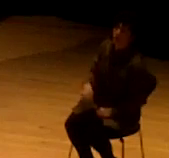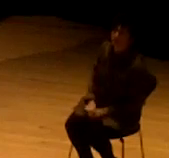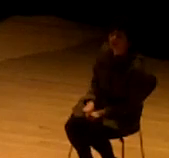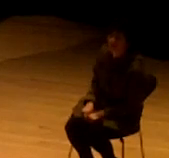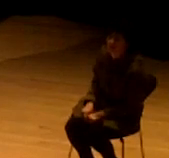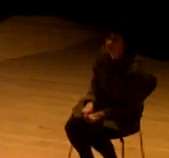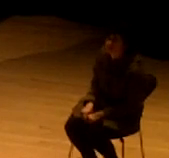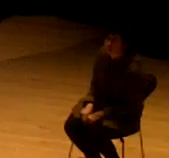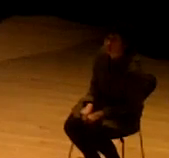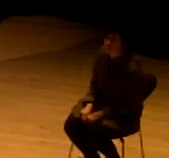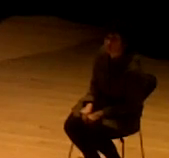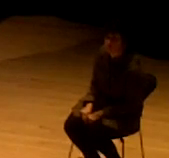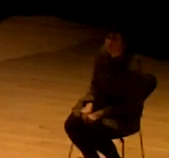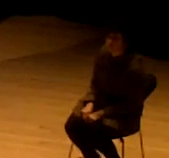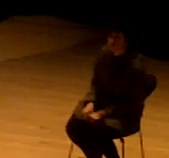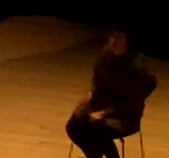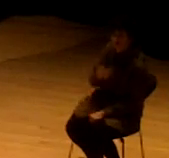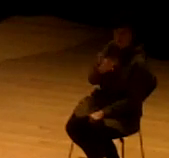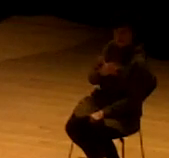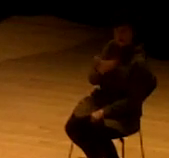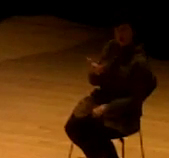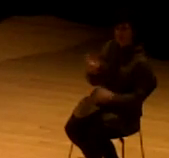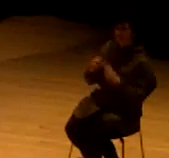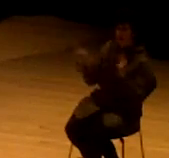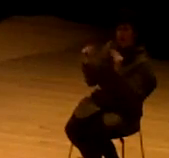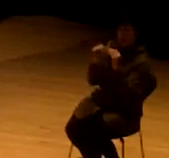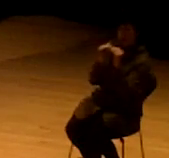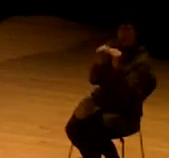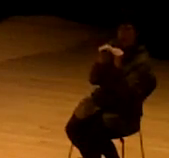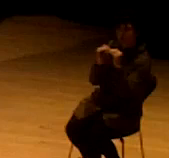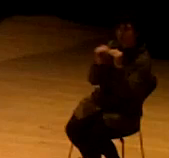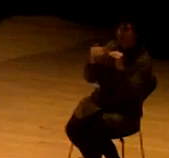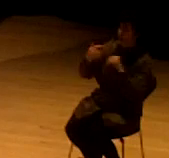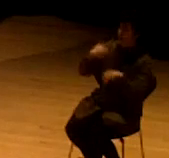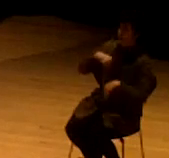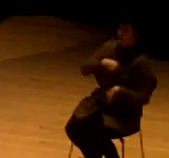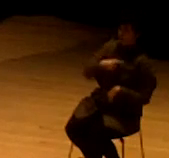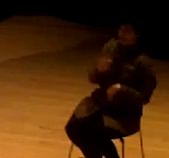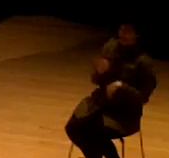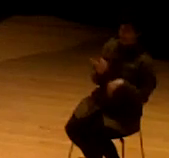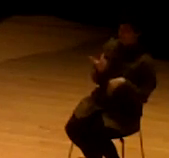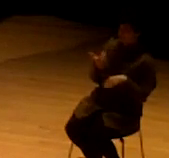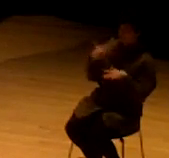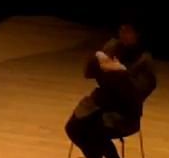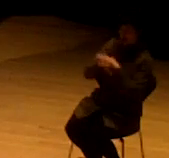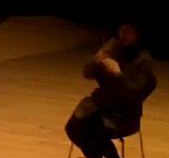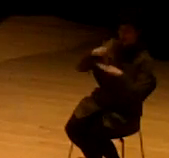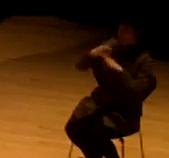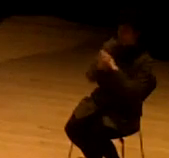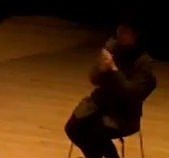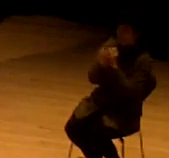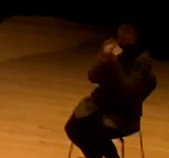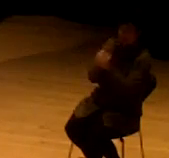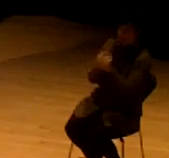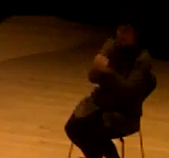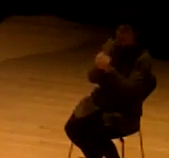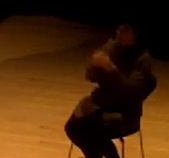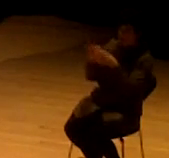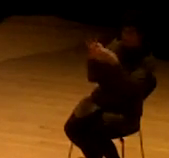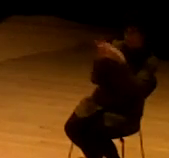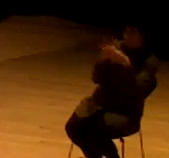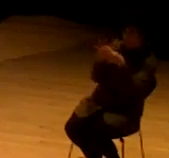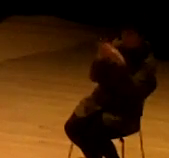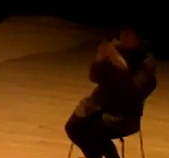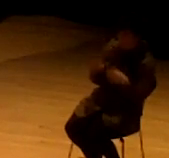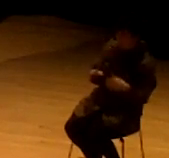both entered it as collaborators. Mm-hmm. And we discovered, again, we didn't know how to talk about any